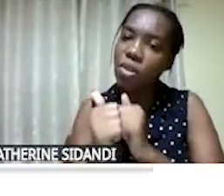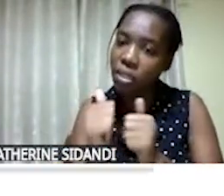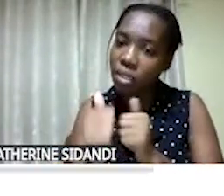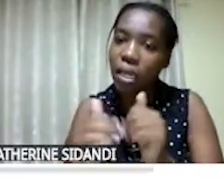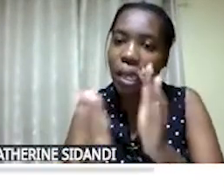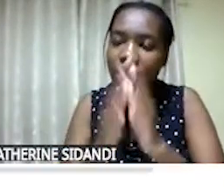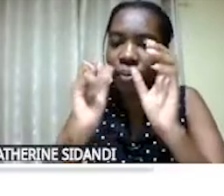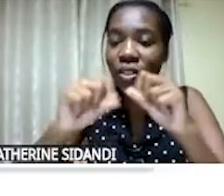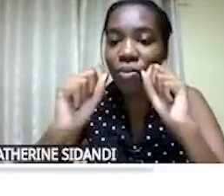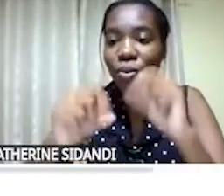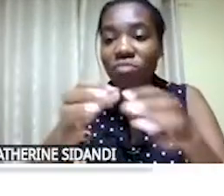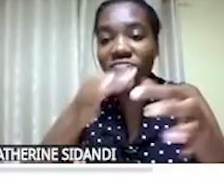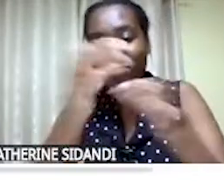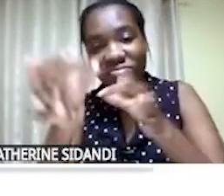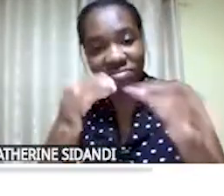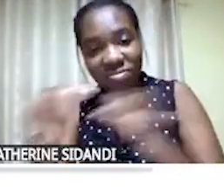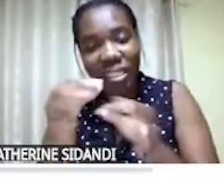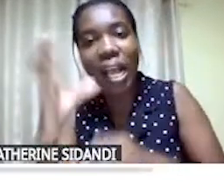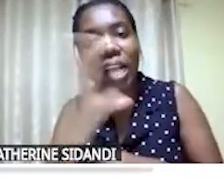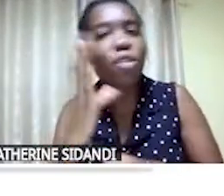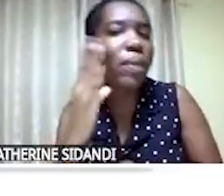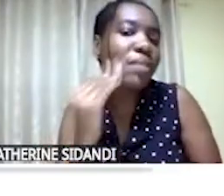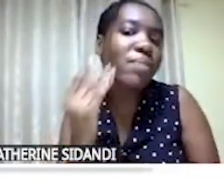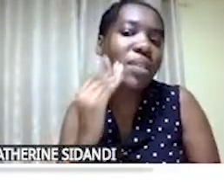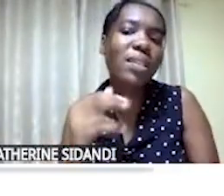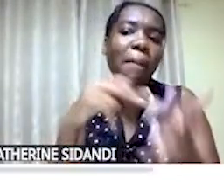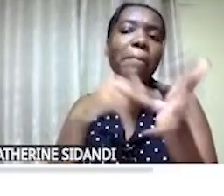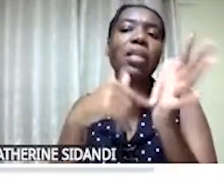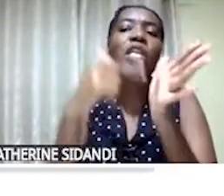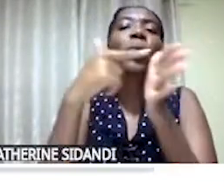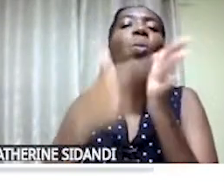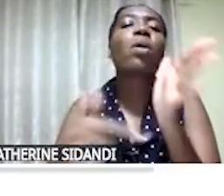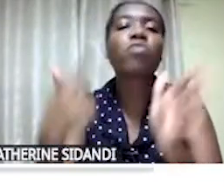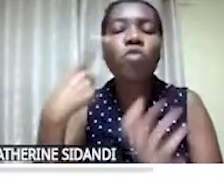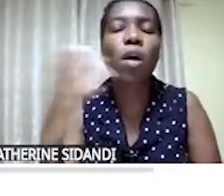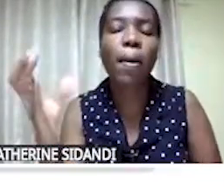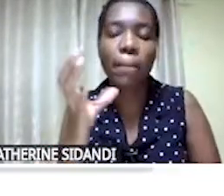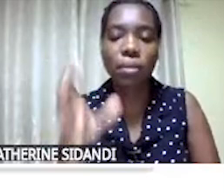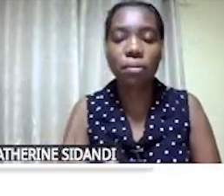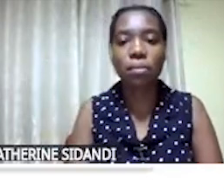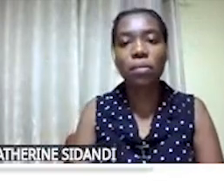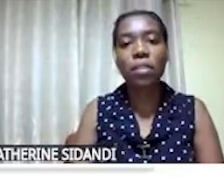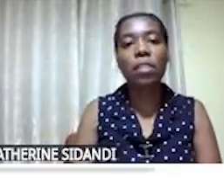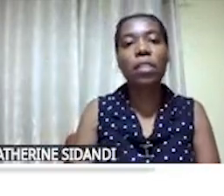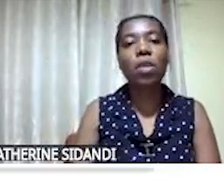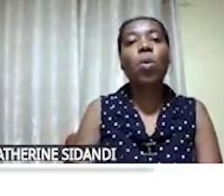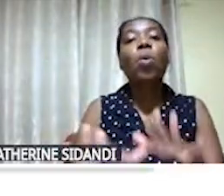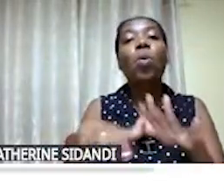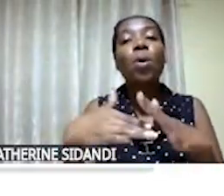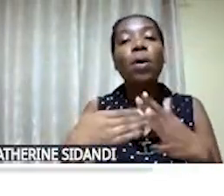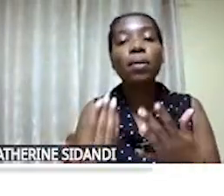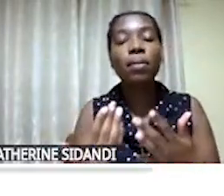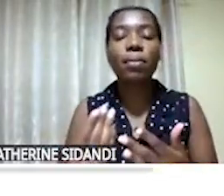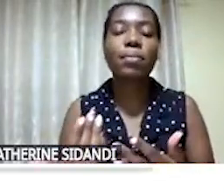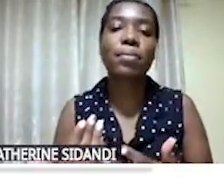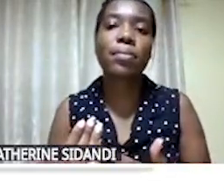and describe what does customer experience mean to this company. Yeah, or what does